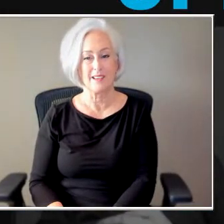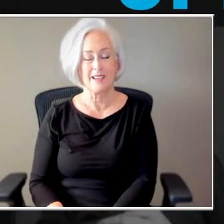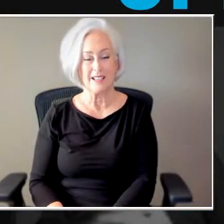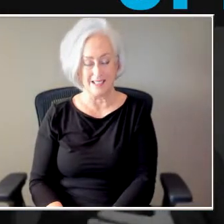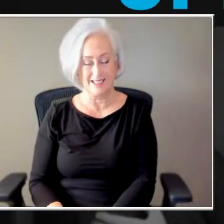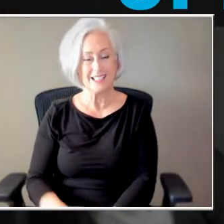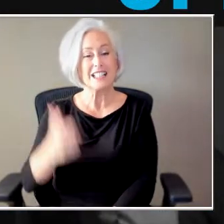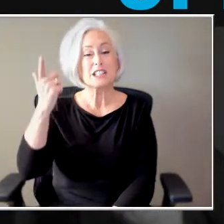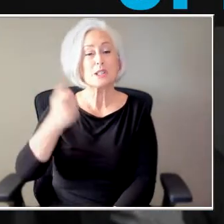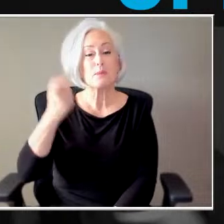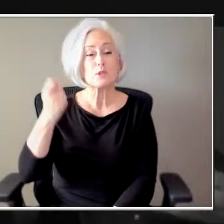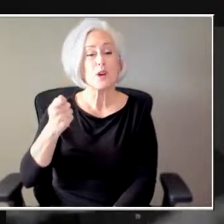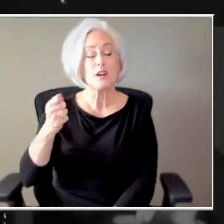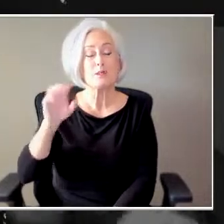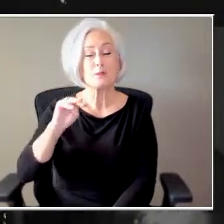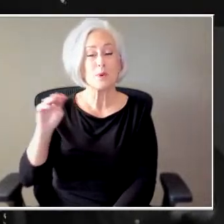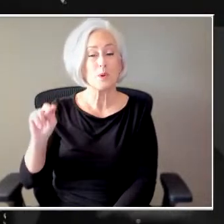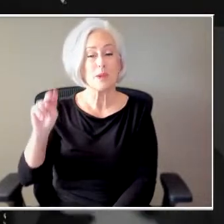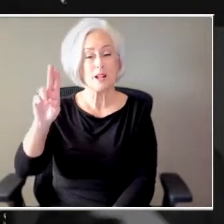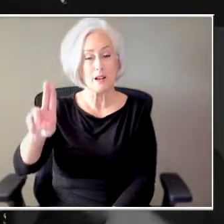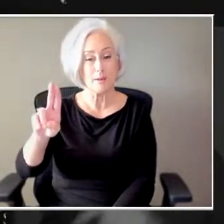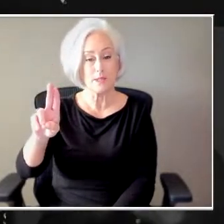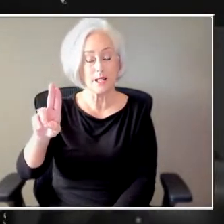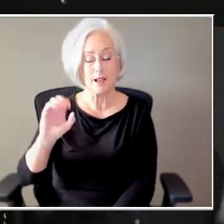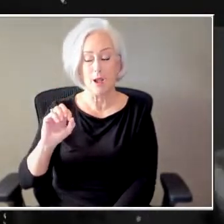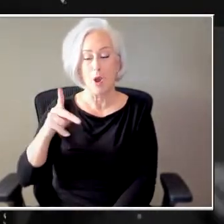Subscribe to our morning medical update and Open